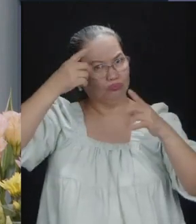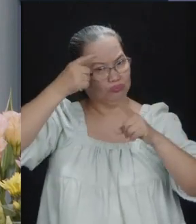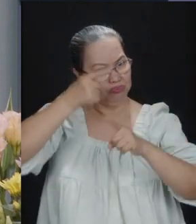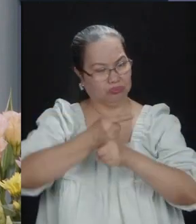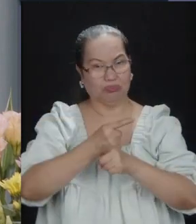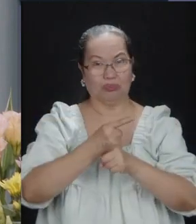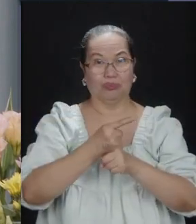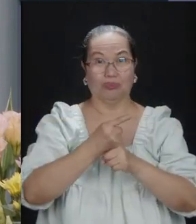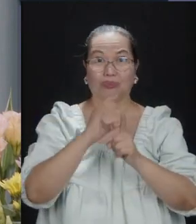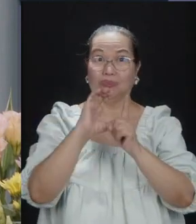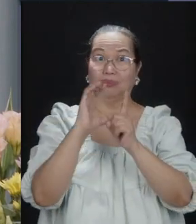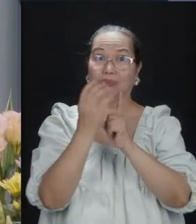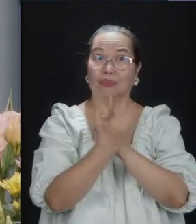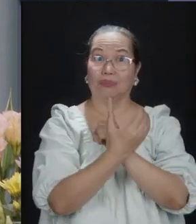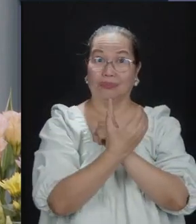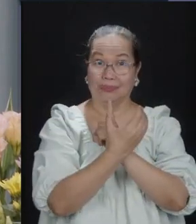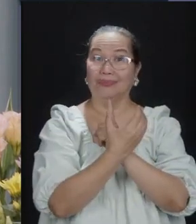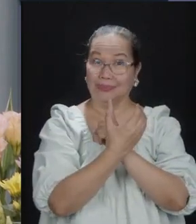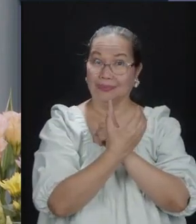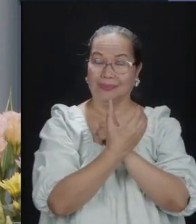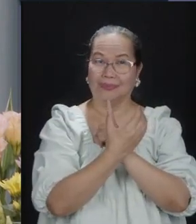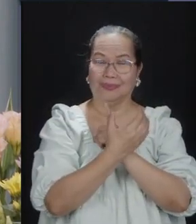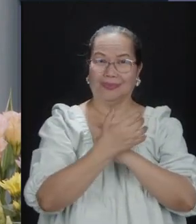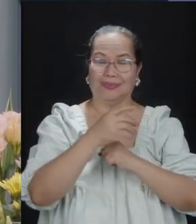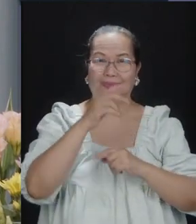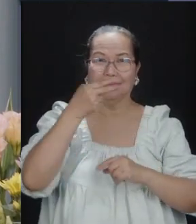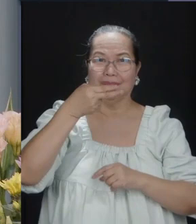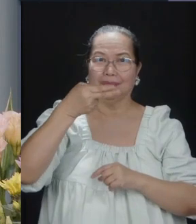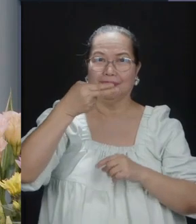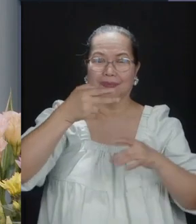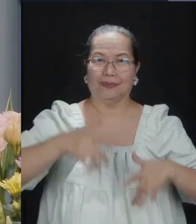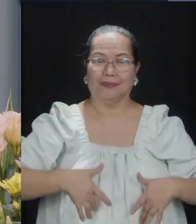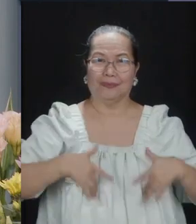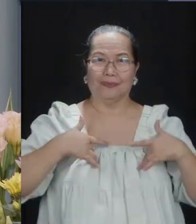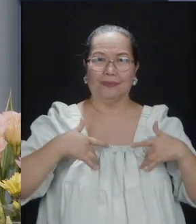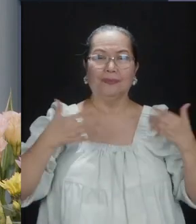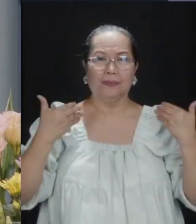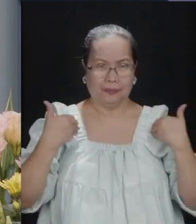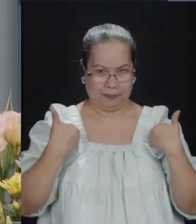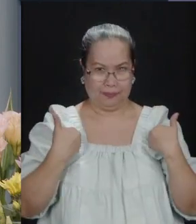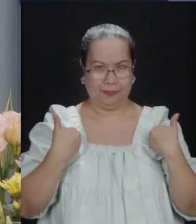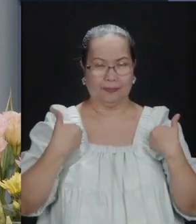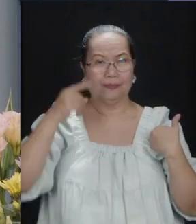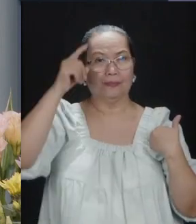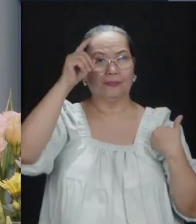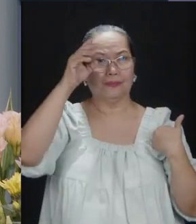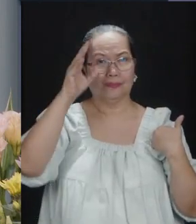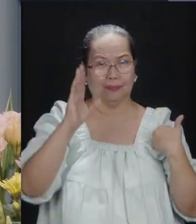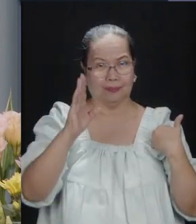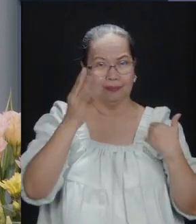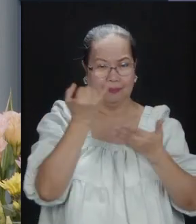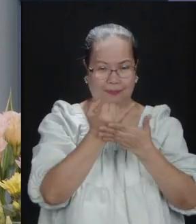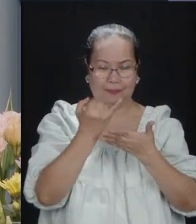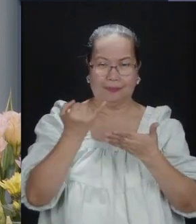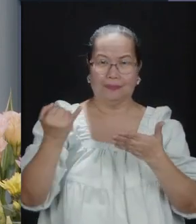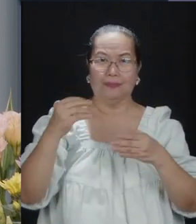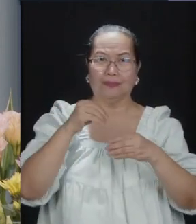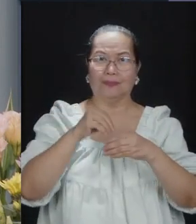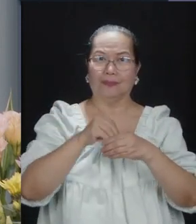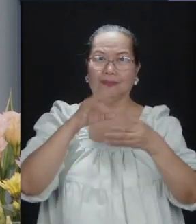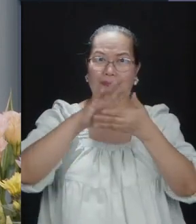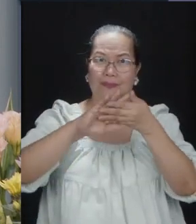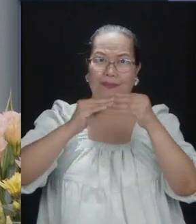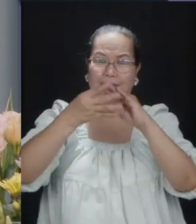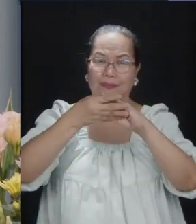the culture where Elkanah and Hannah lived. But they were to be God's instruments in the story